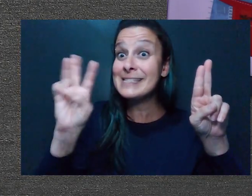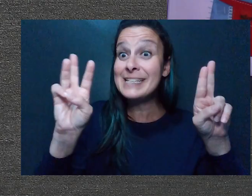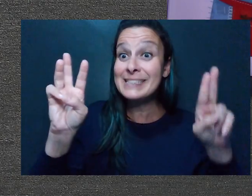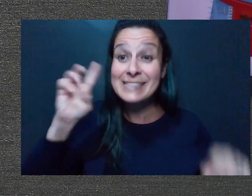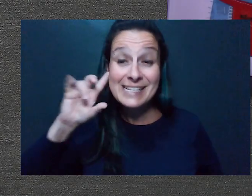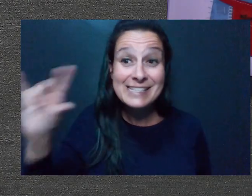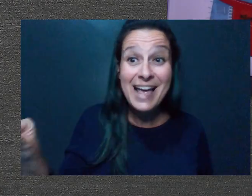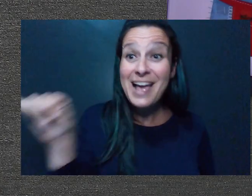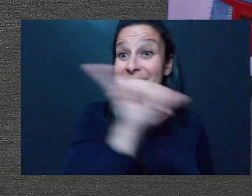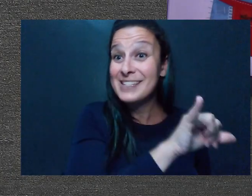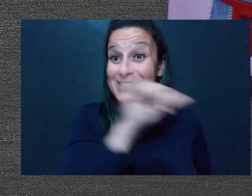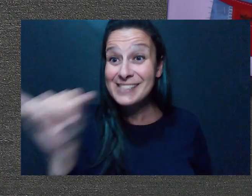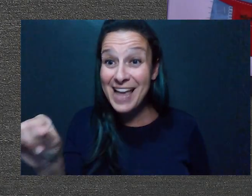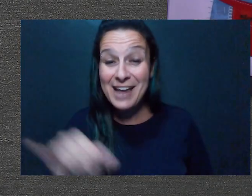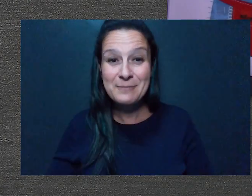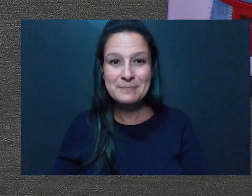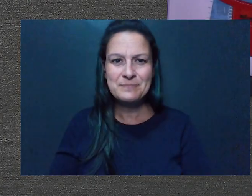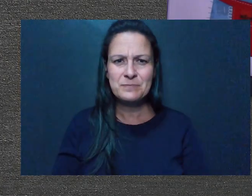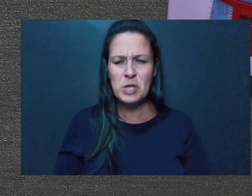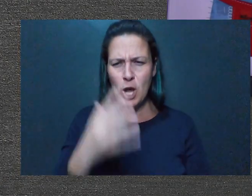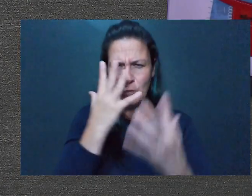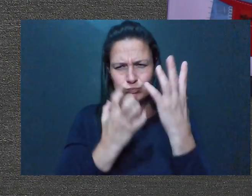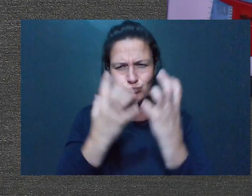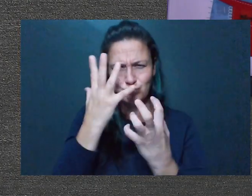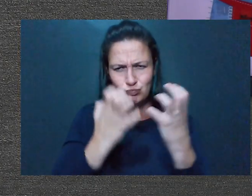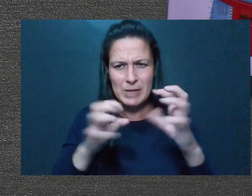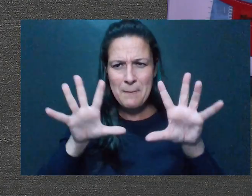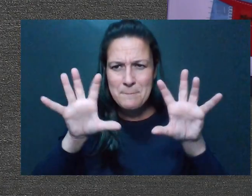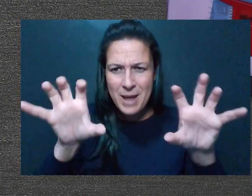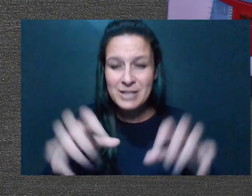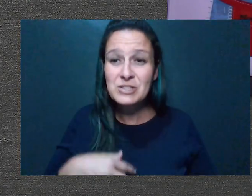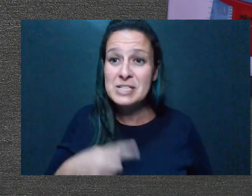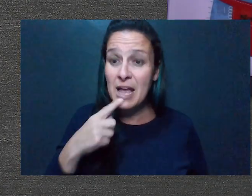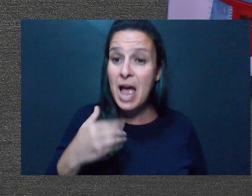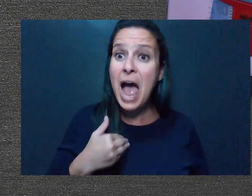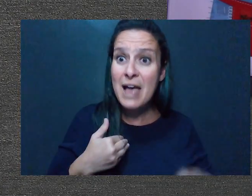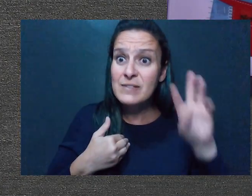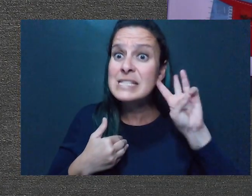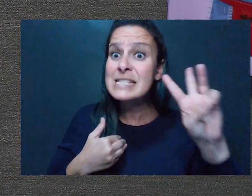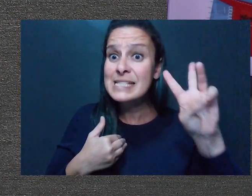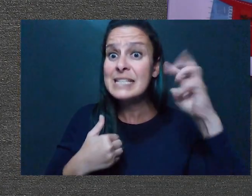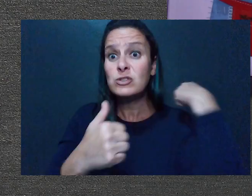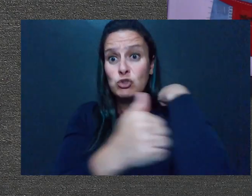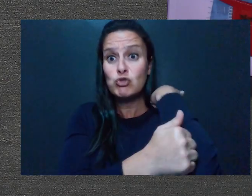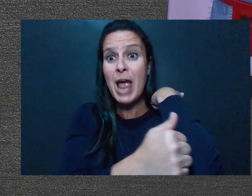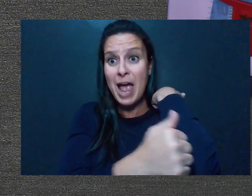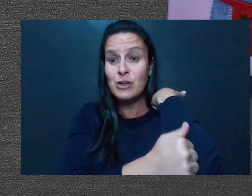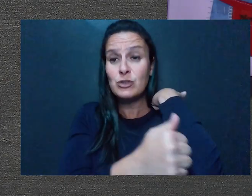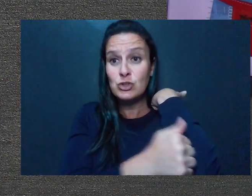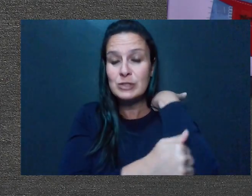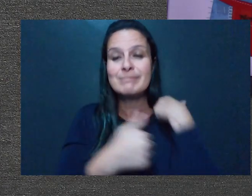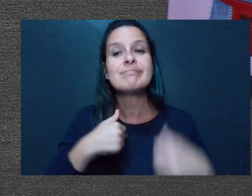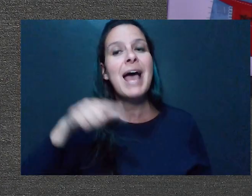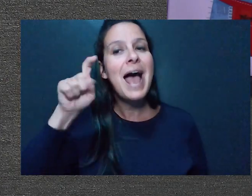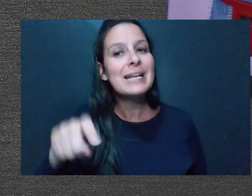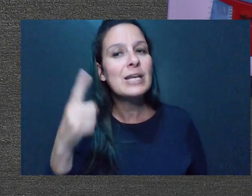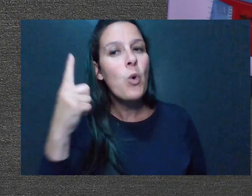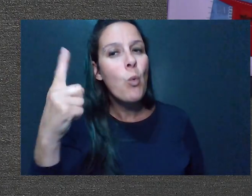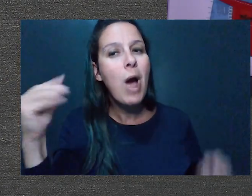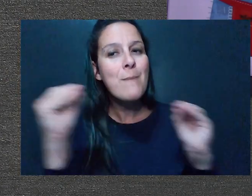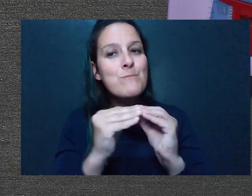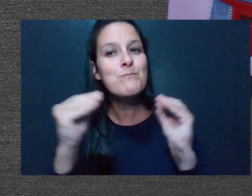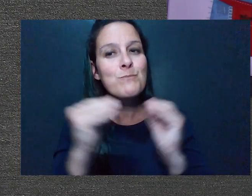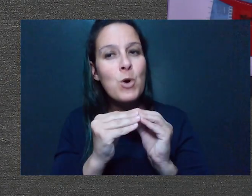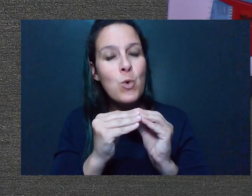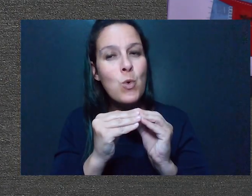rhyme. This grouchy monster says, I have 6 crackers. I need 1